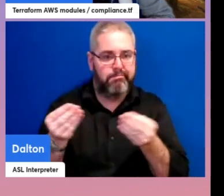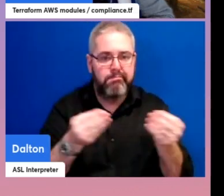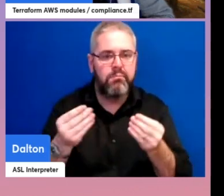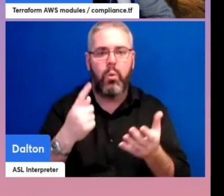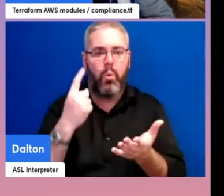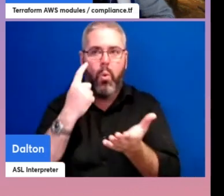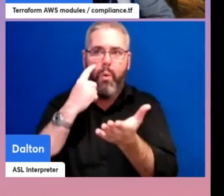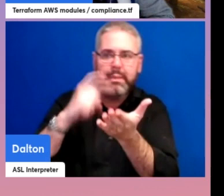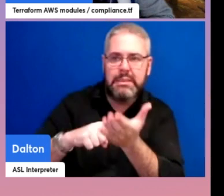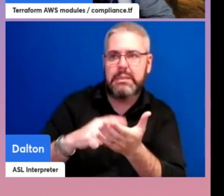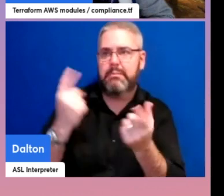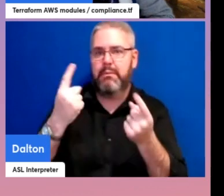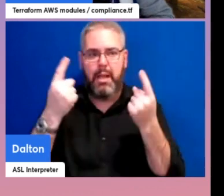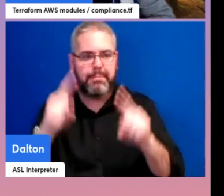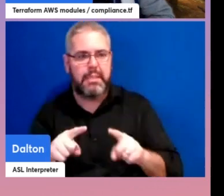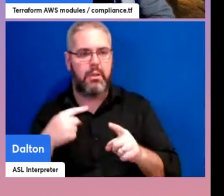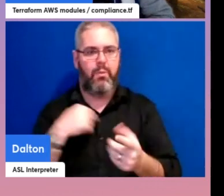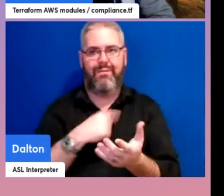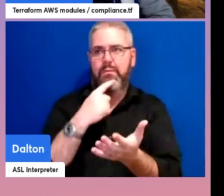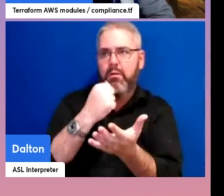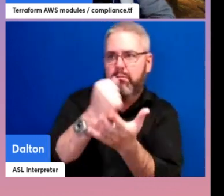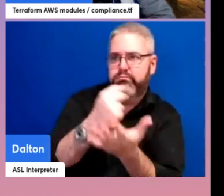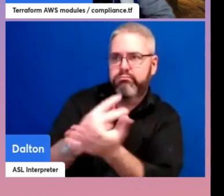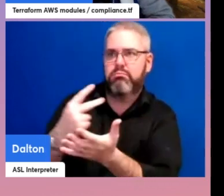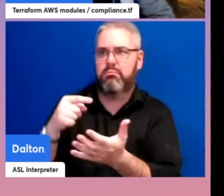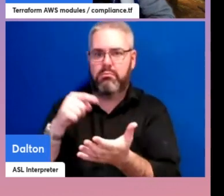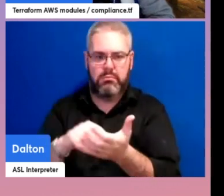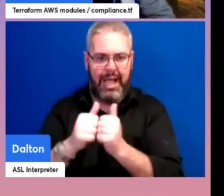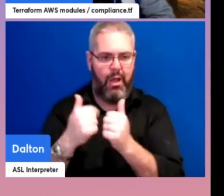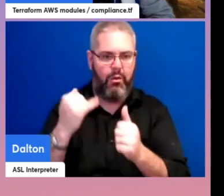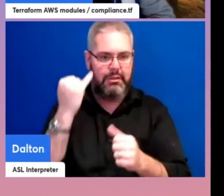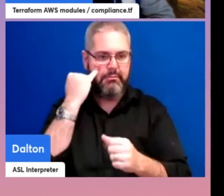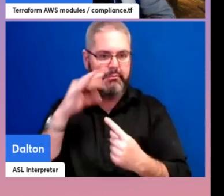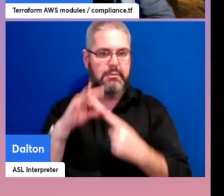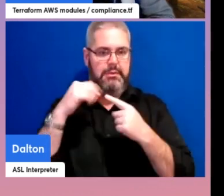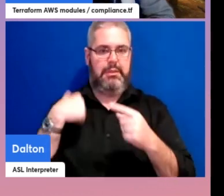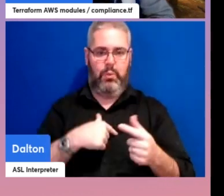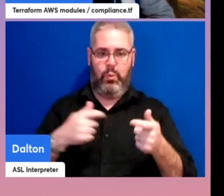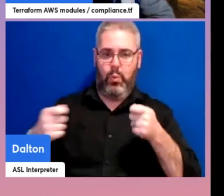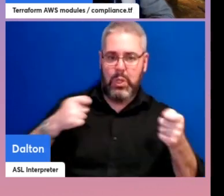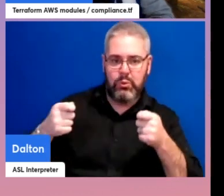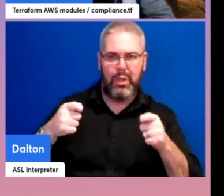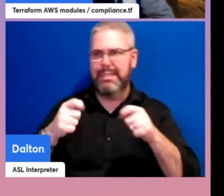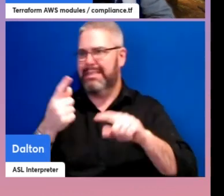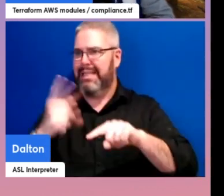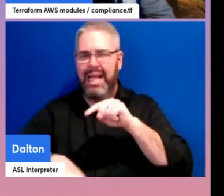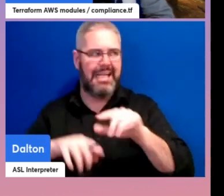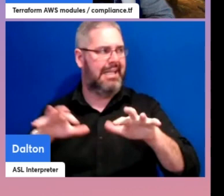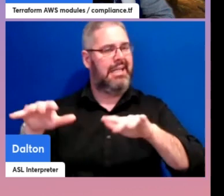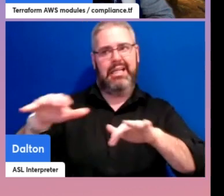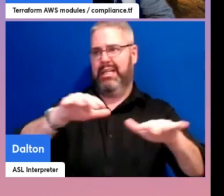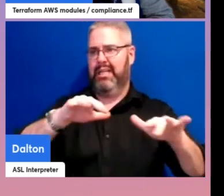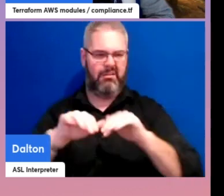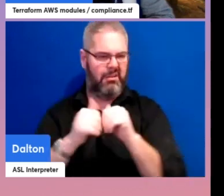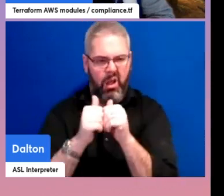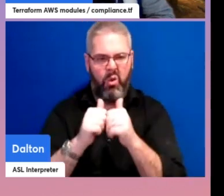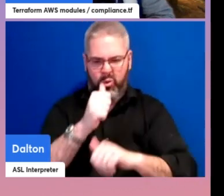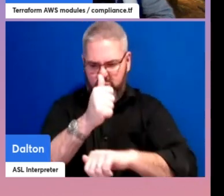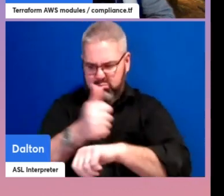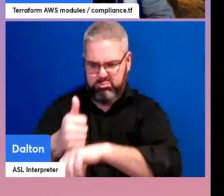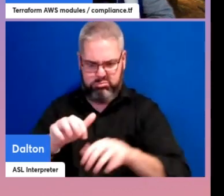notification when something is going out of control and so on. Once this is done, then you perform regular